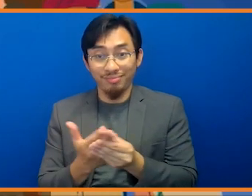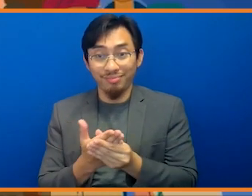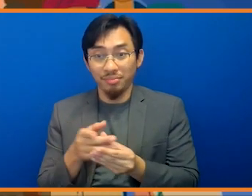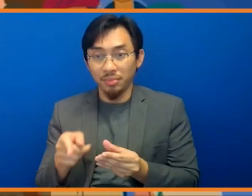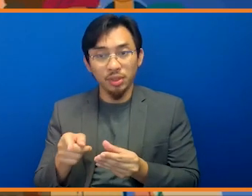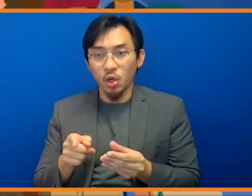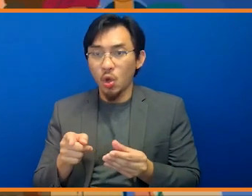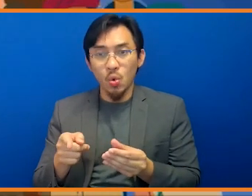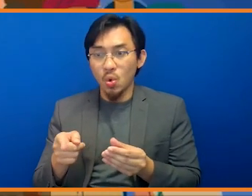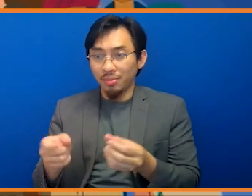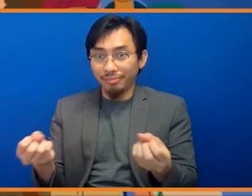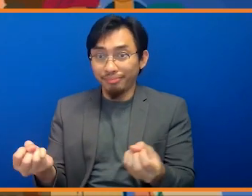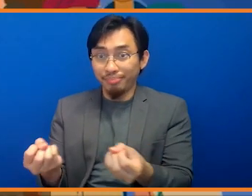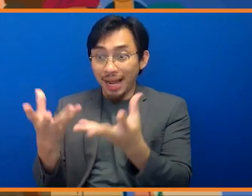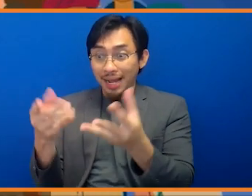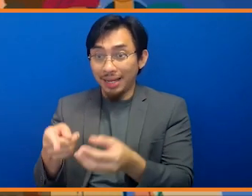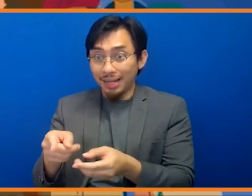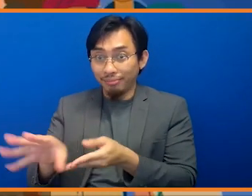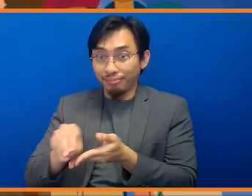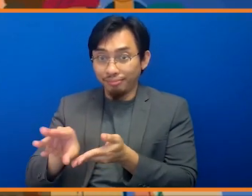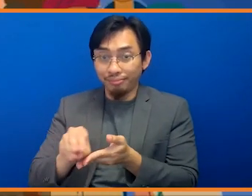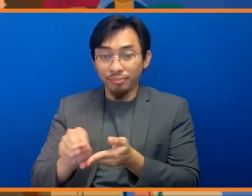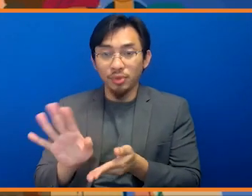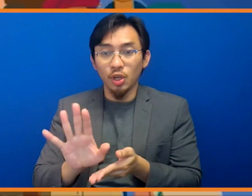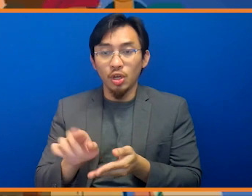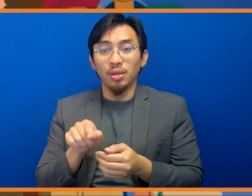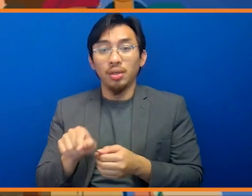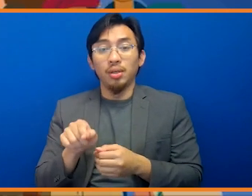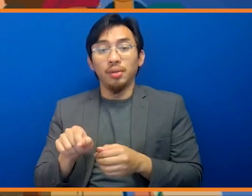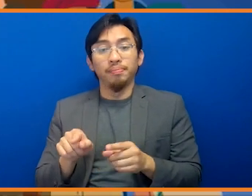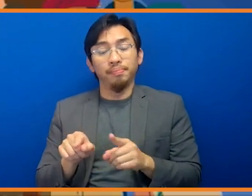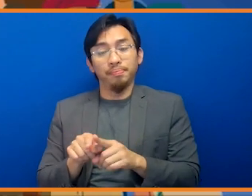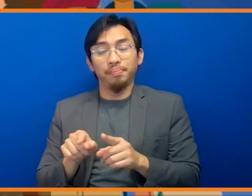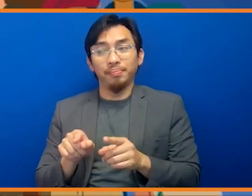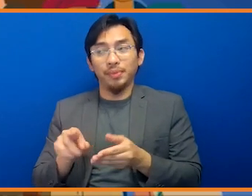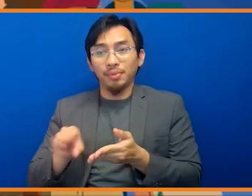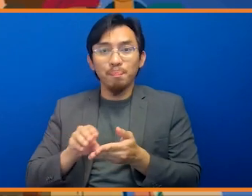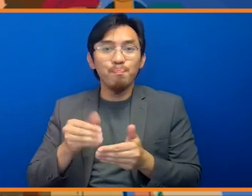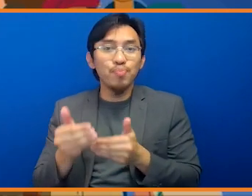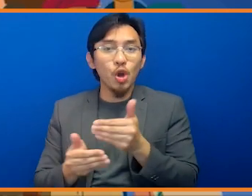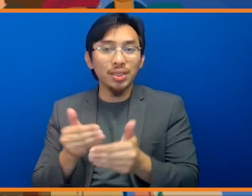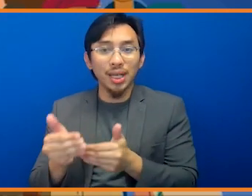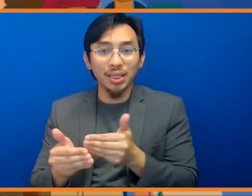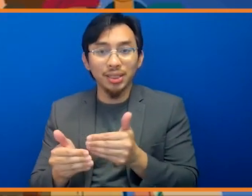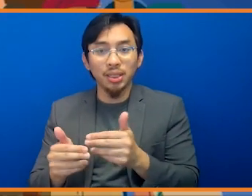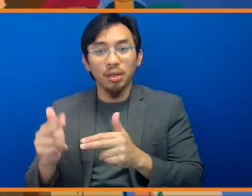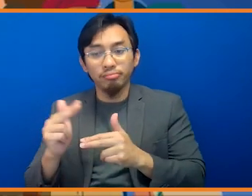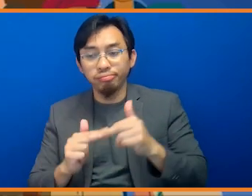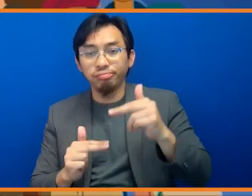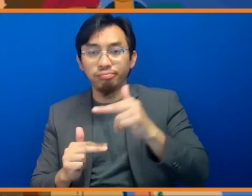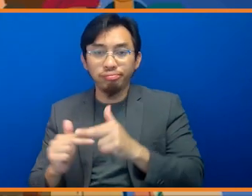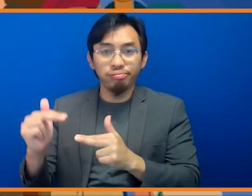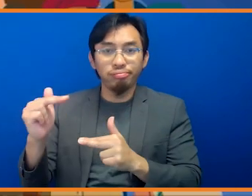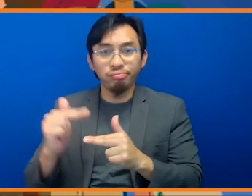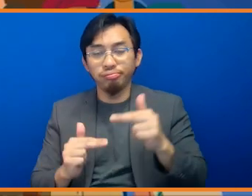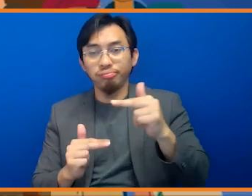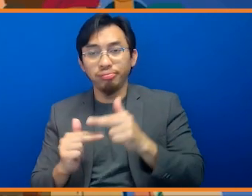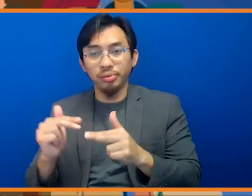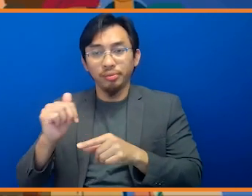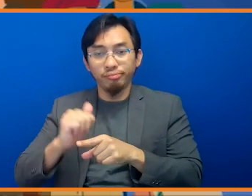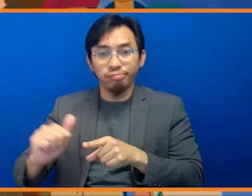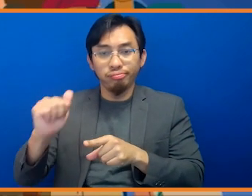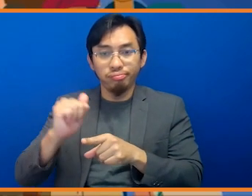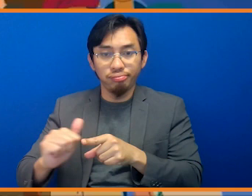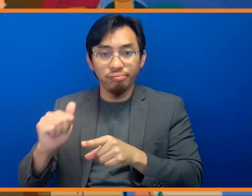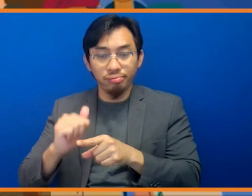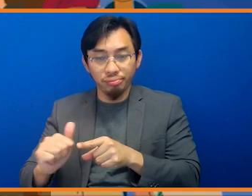the record of the event, but the record of the process of rehabilitation and reconstruction, as well